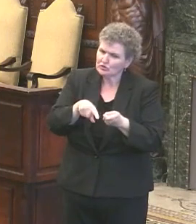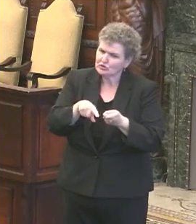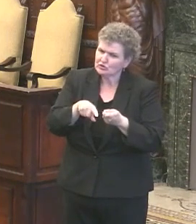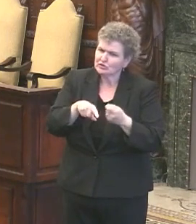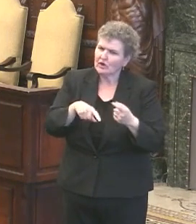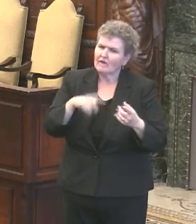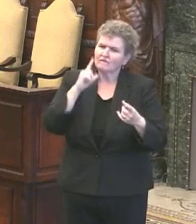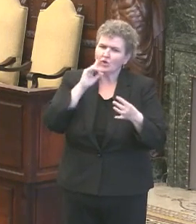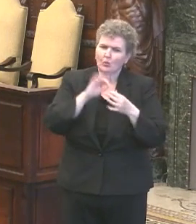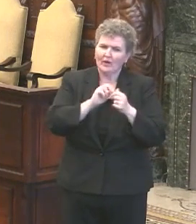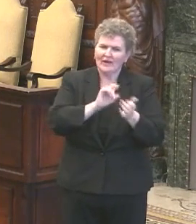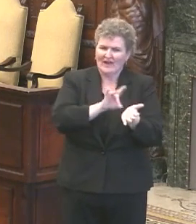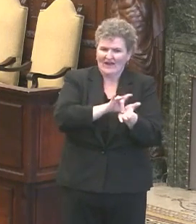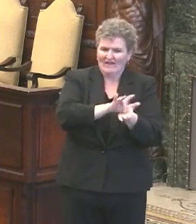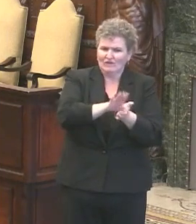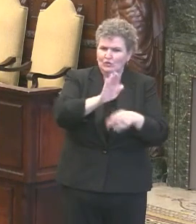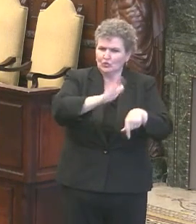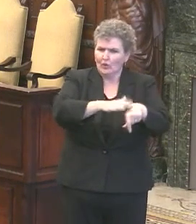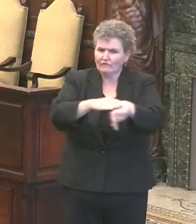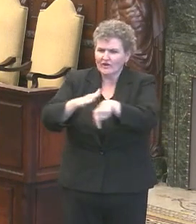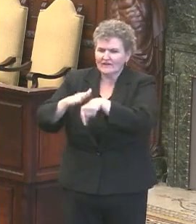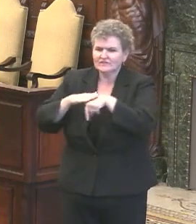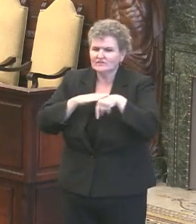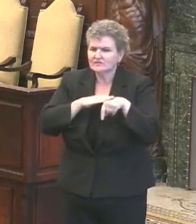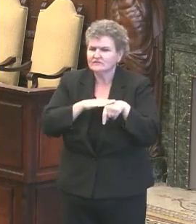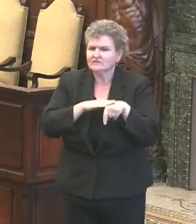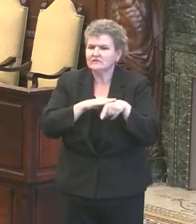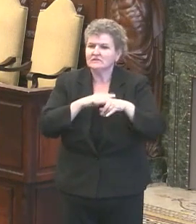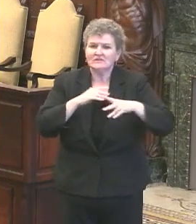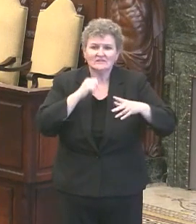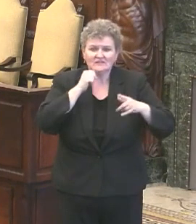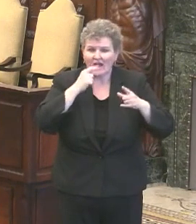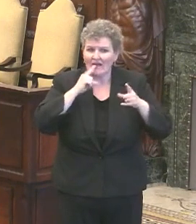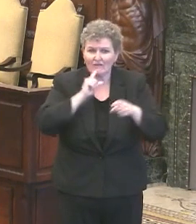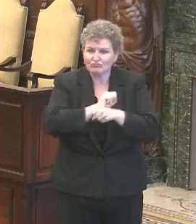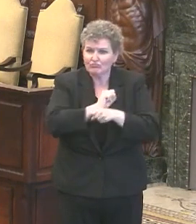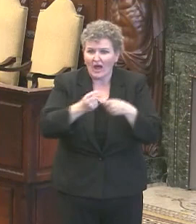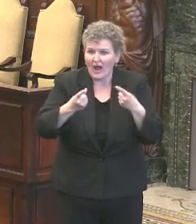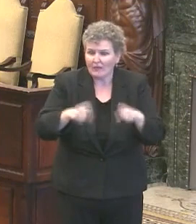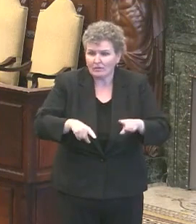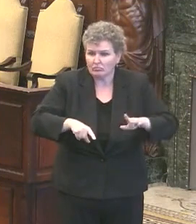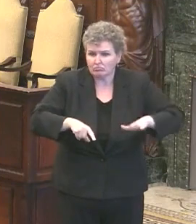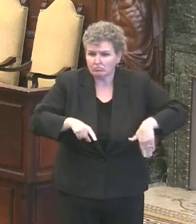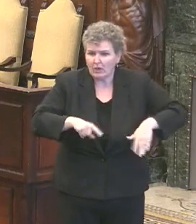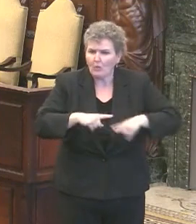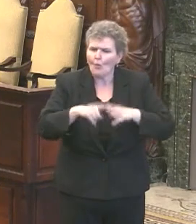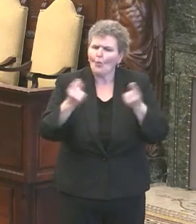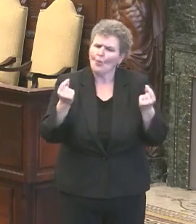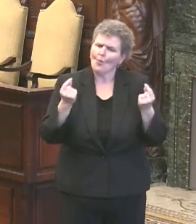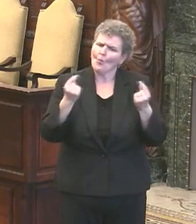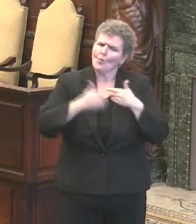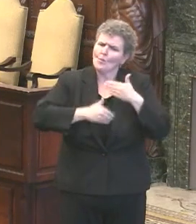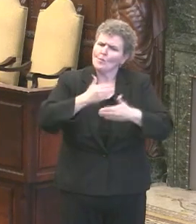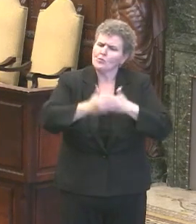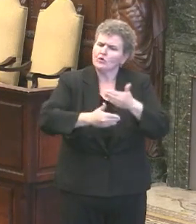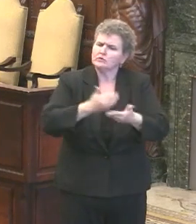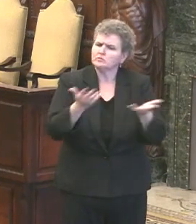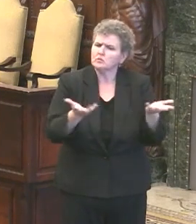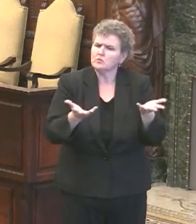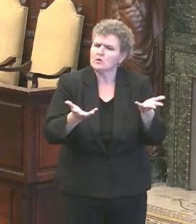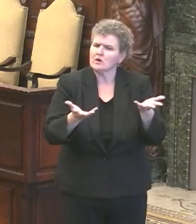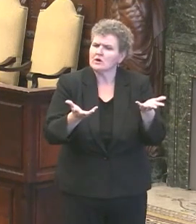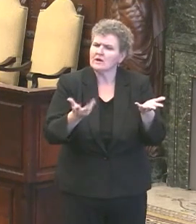eviction notice, the eviction proceeding is happening, what's the process for a tenant to do to get their